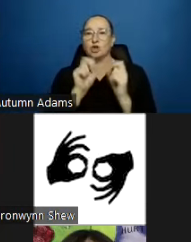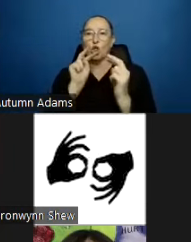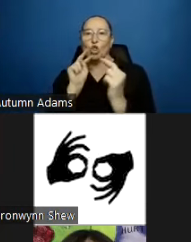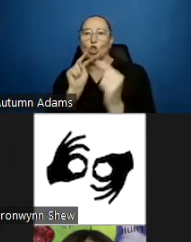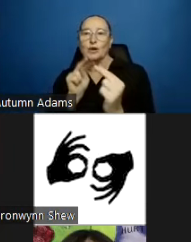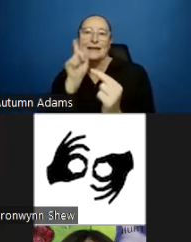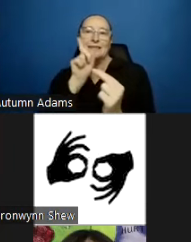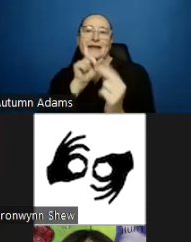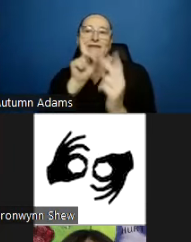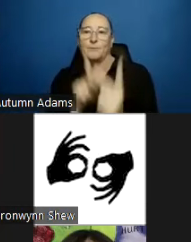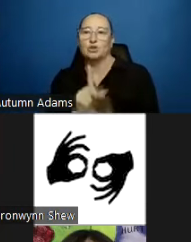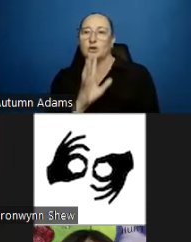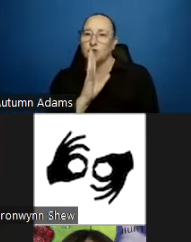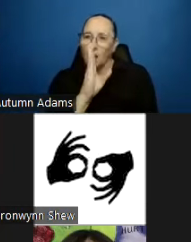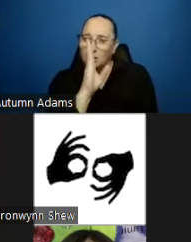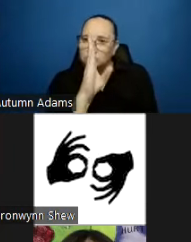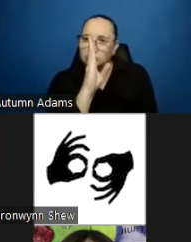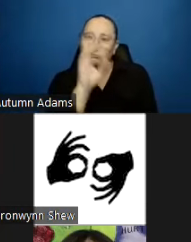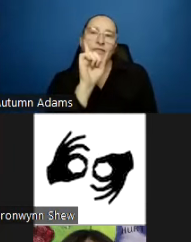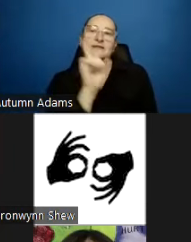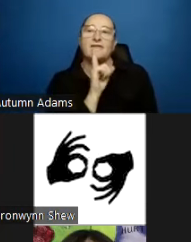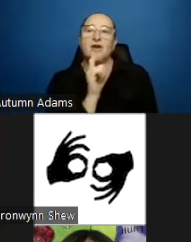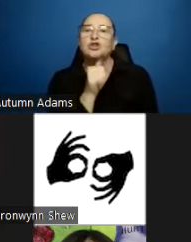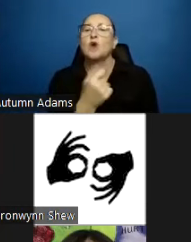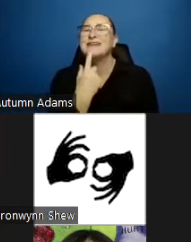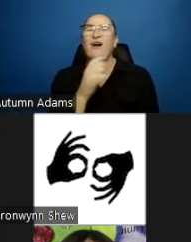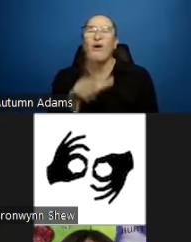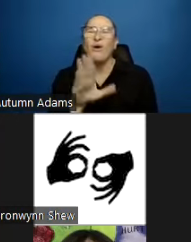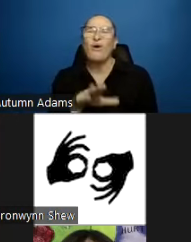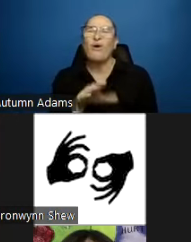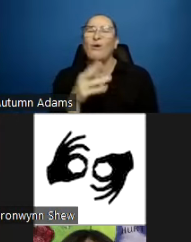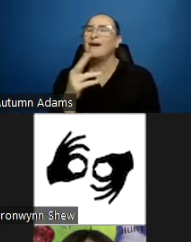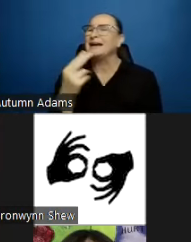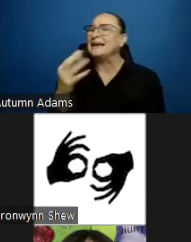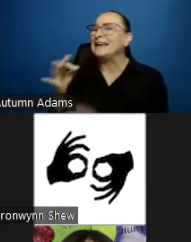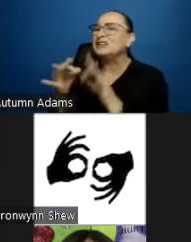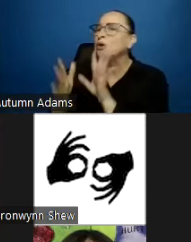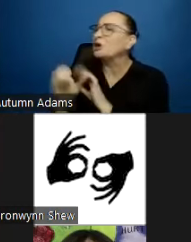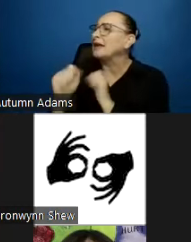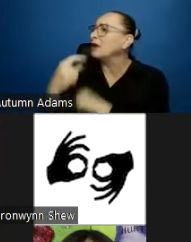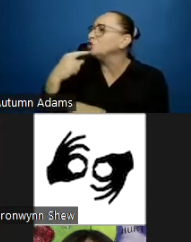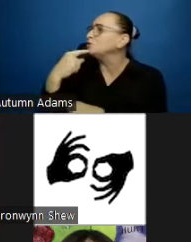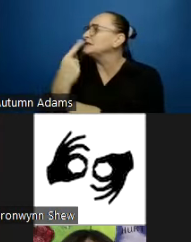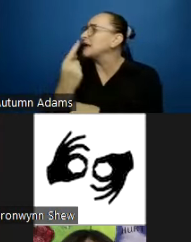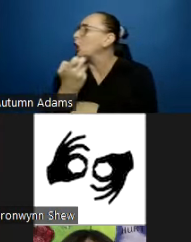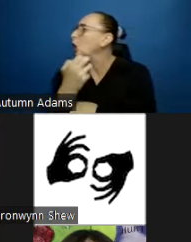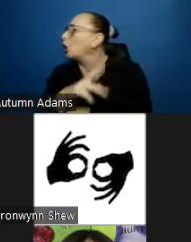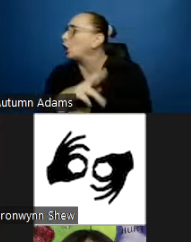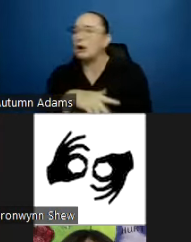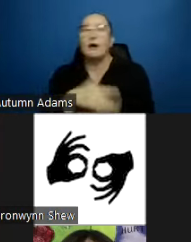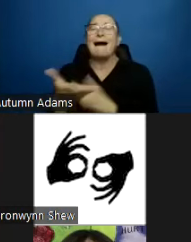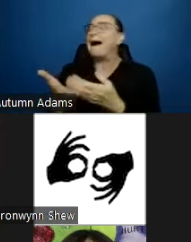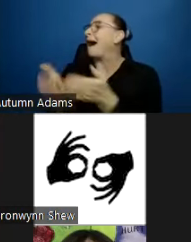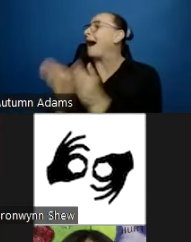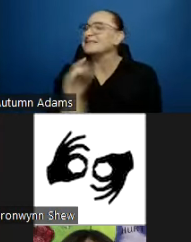You're speaking directly to them. Don't say, hey, interpreter, can you tell her or ask them, I